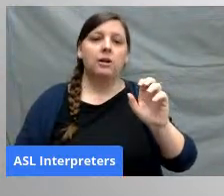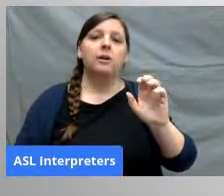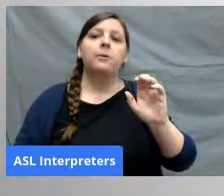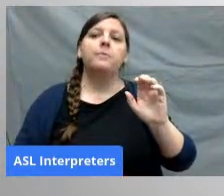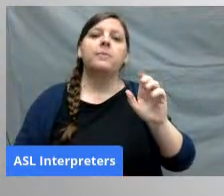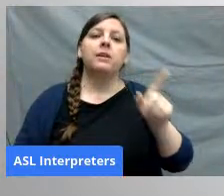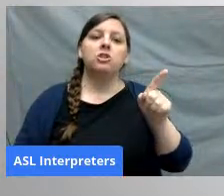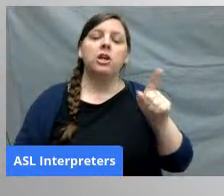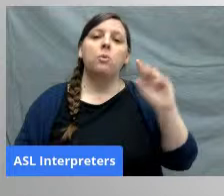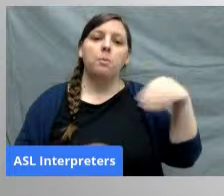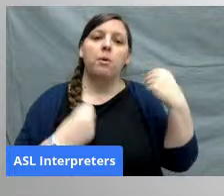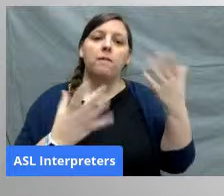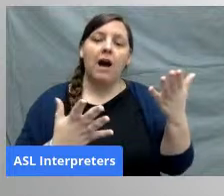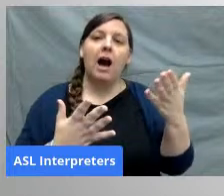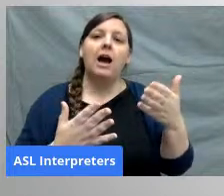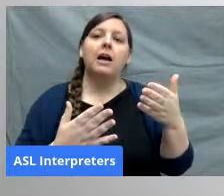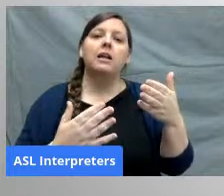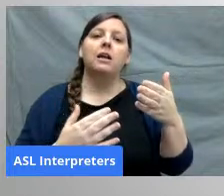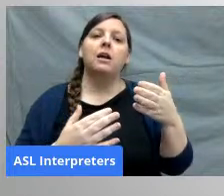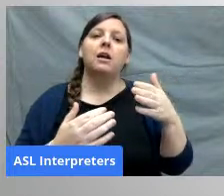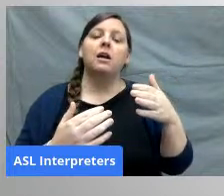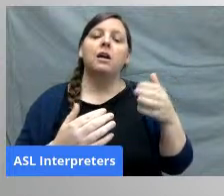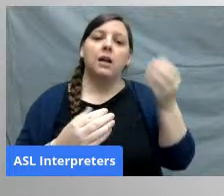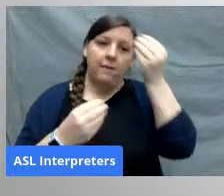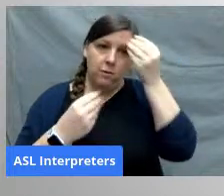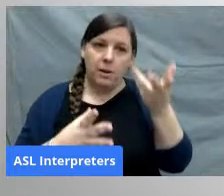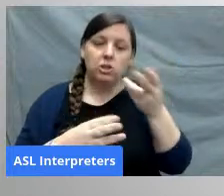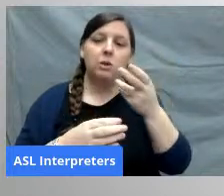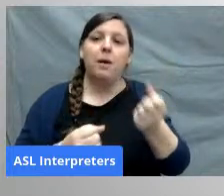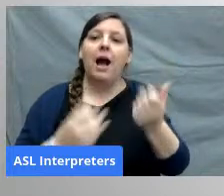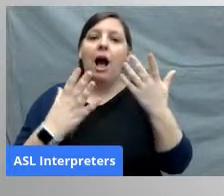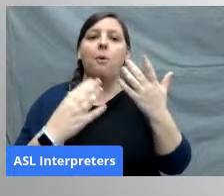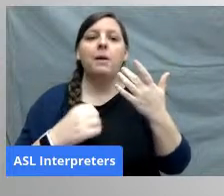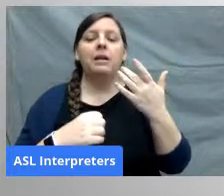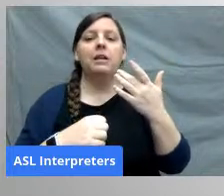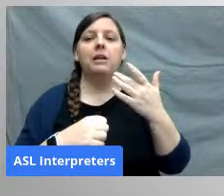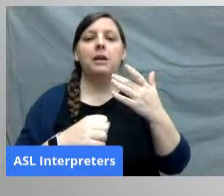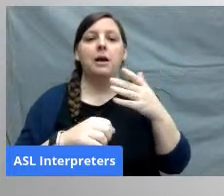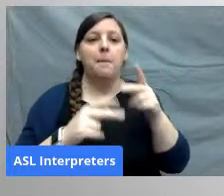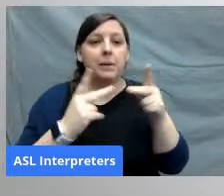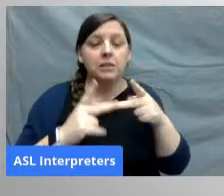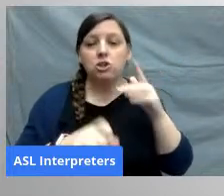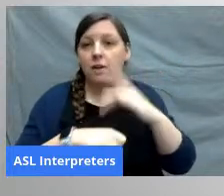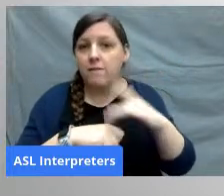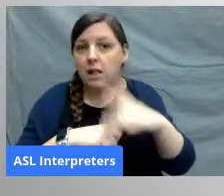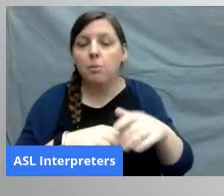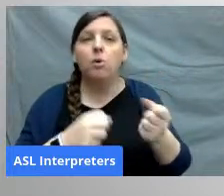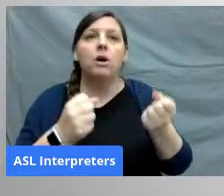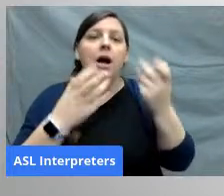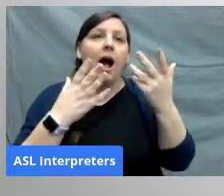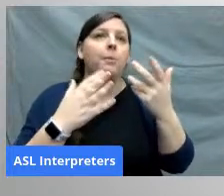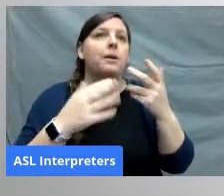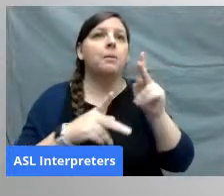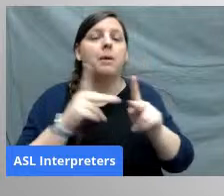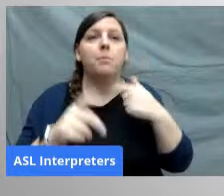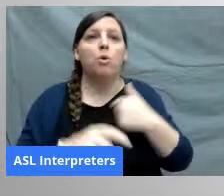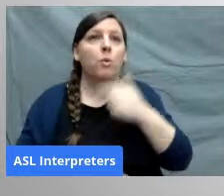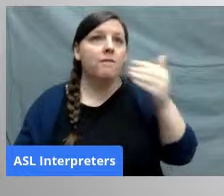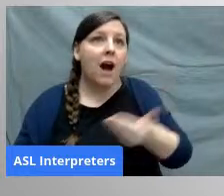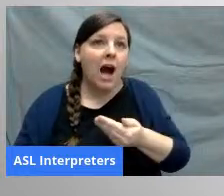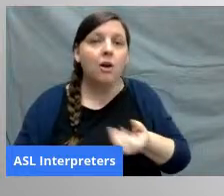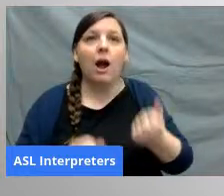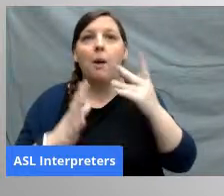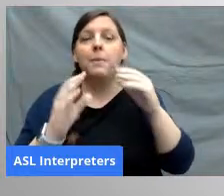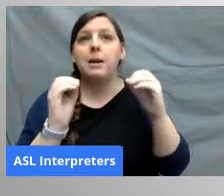during hiring season of how many vacancies we have, how many people we've hired, how many more positions we